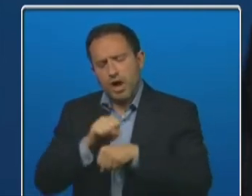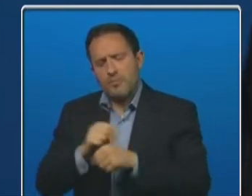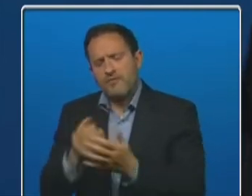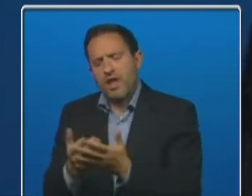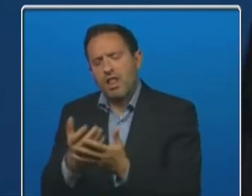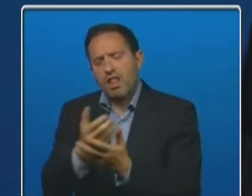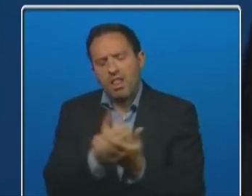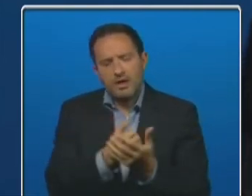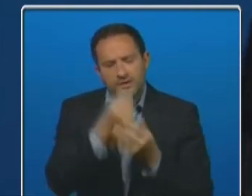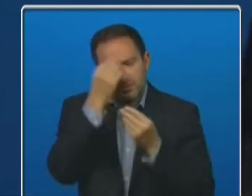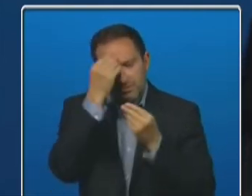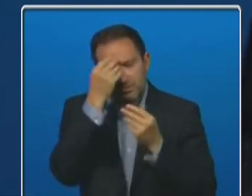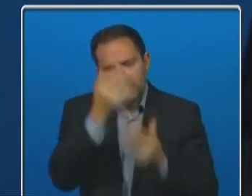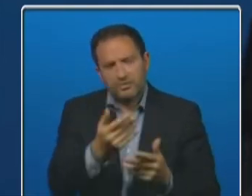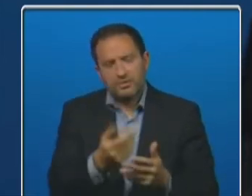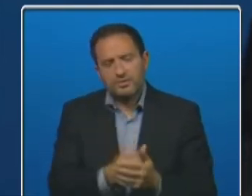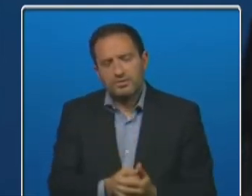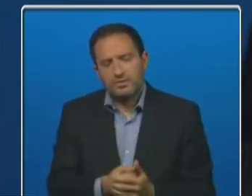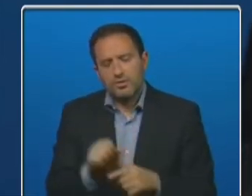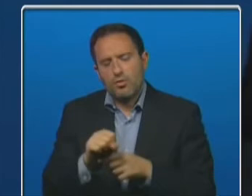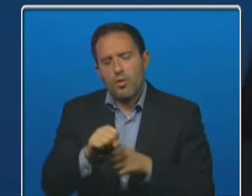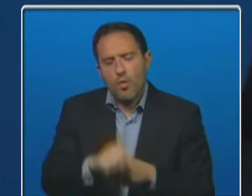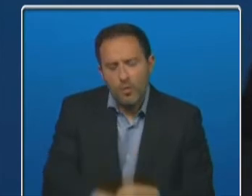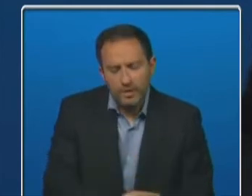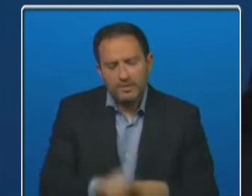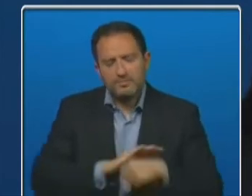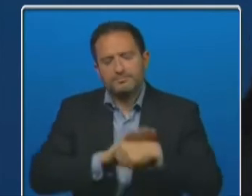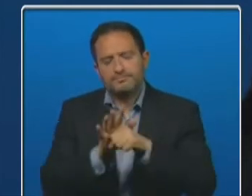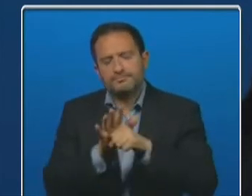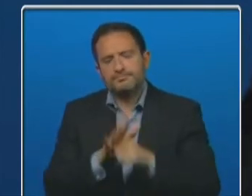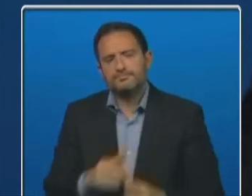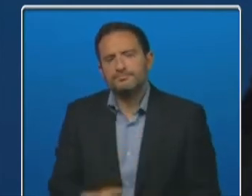in spite of the COVID-19 outbreak.